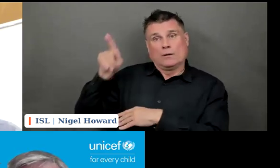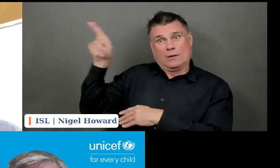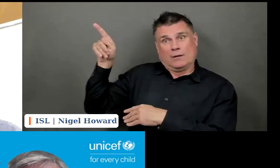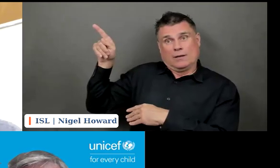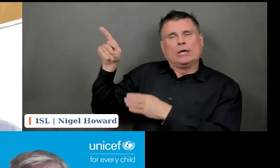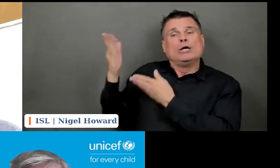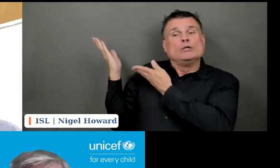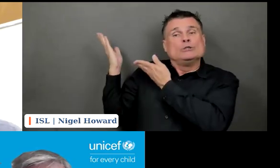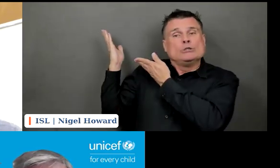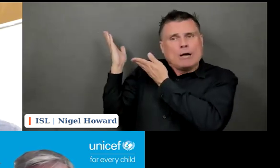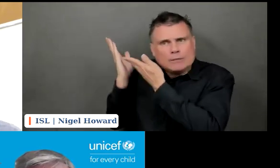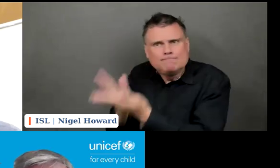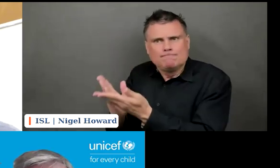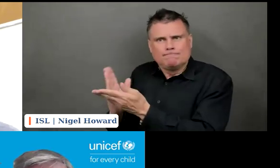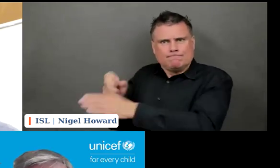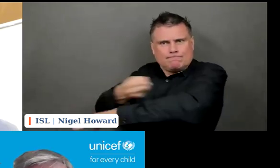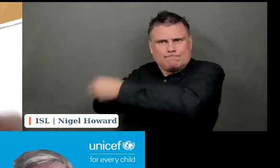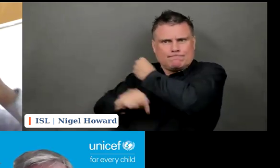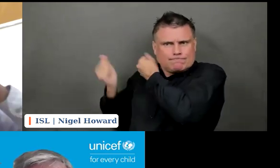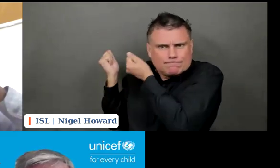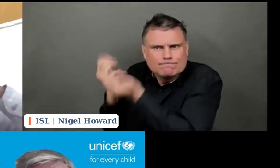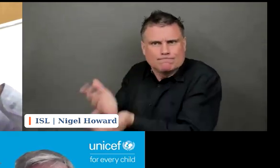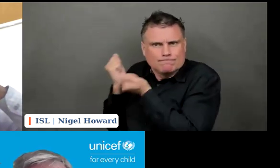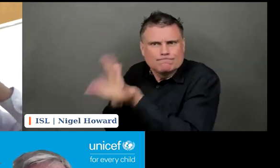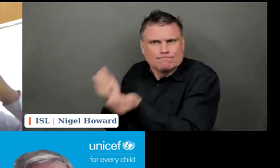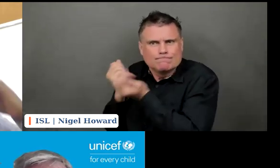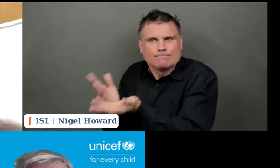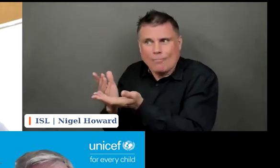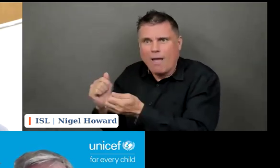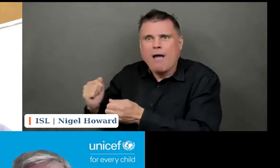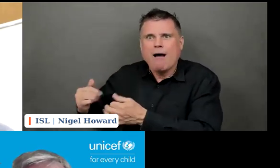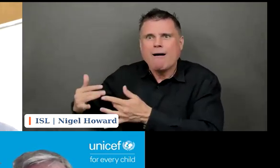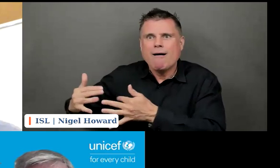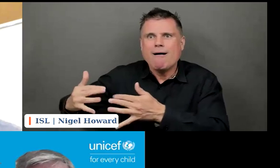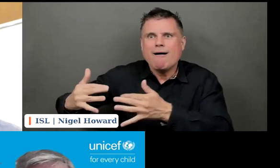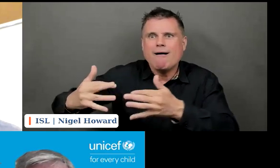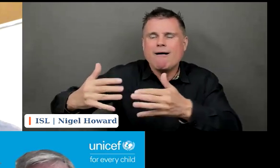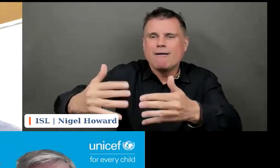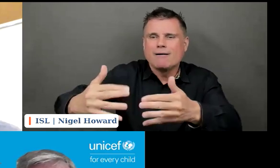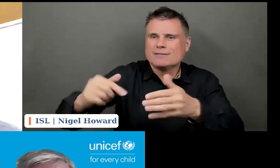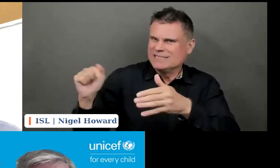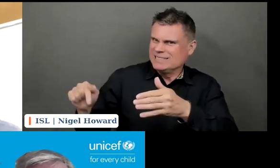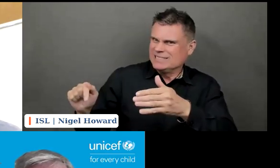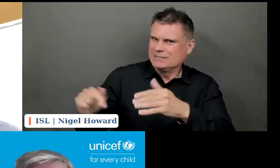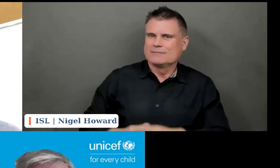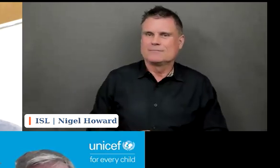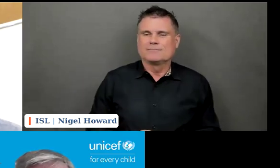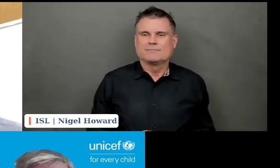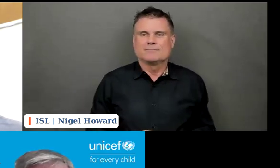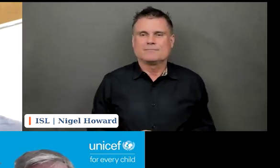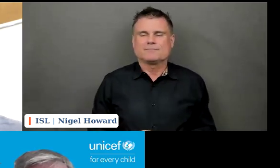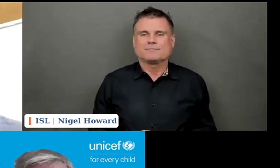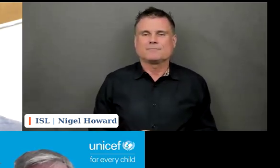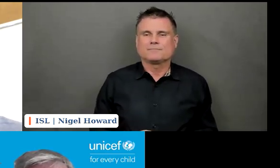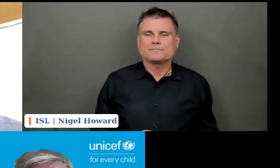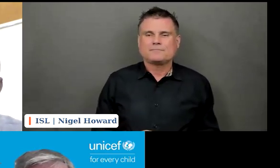because we already had, or there is the community health workers who support on health related